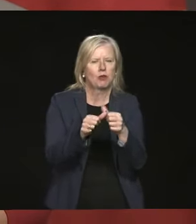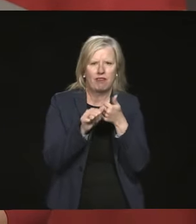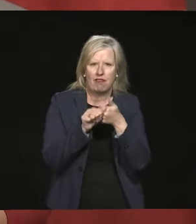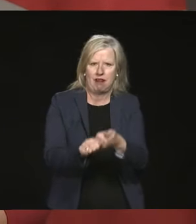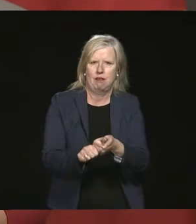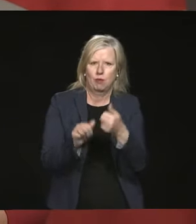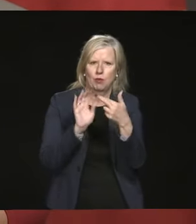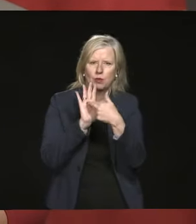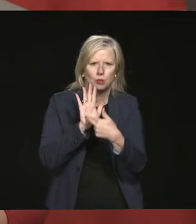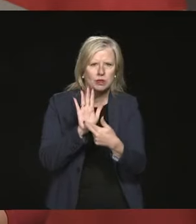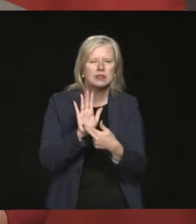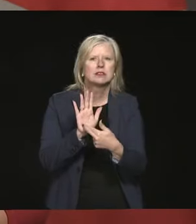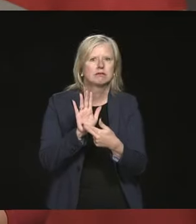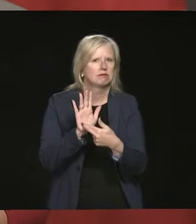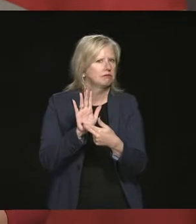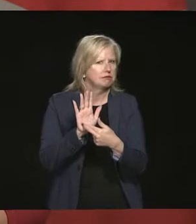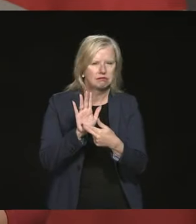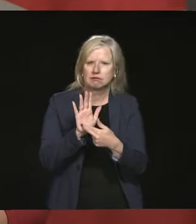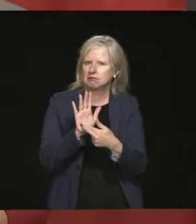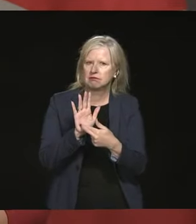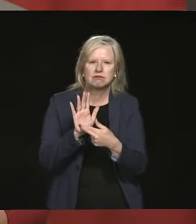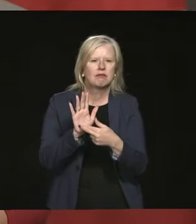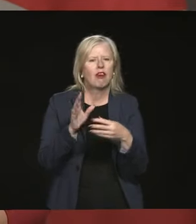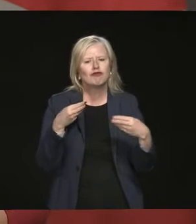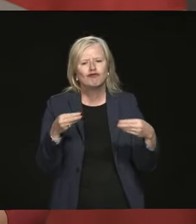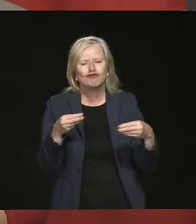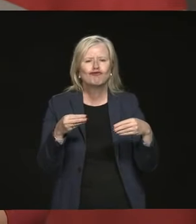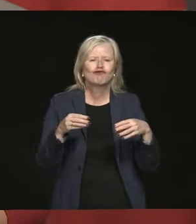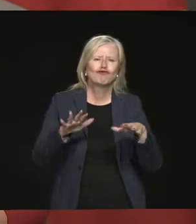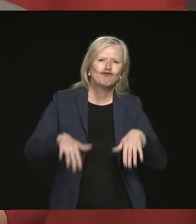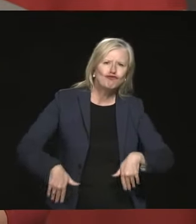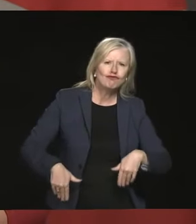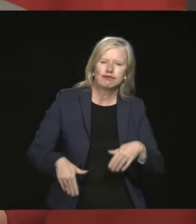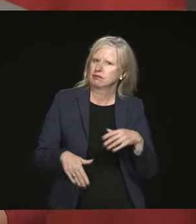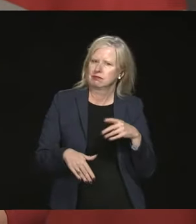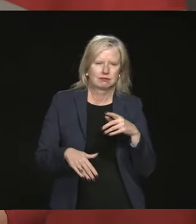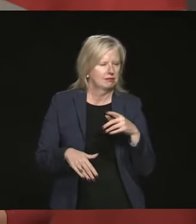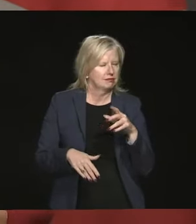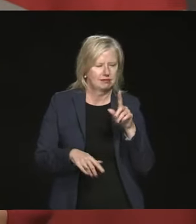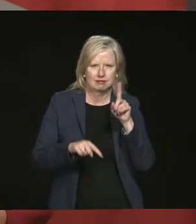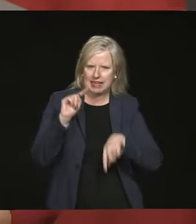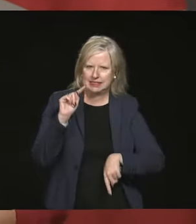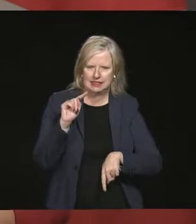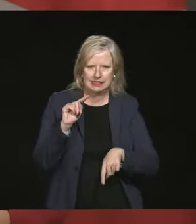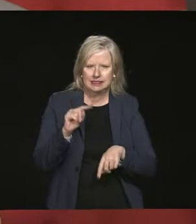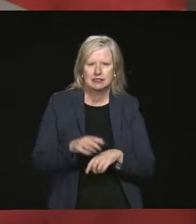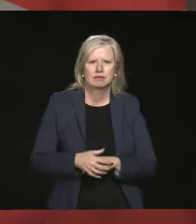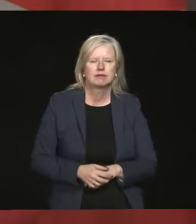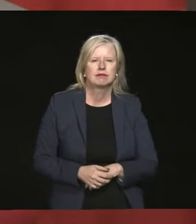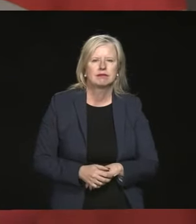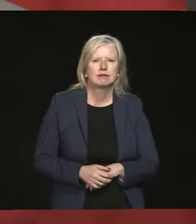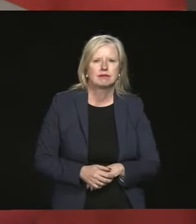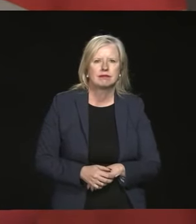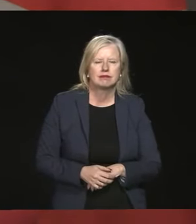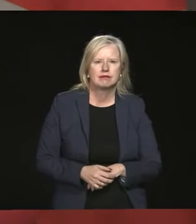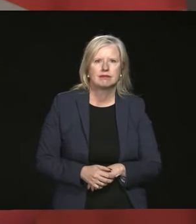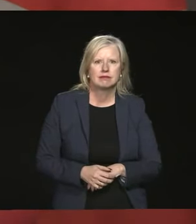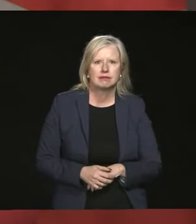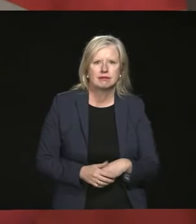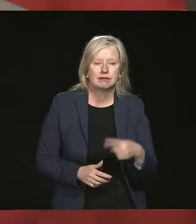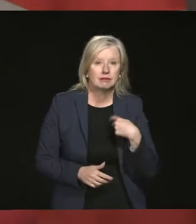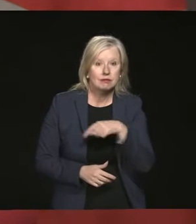nous laissons relax tomber, our vigilance now. nous n'avons qu'à regarder les régions du monde, We have but to look qu'elles to soient other regions of the loin ou